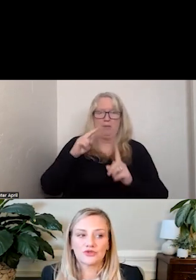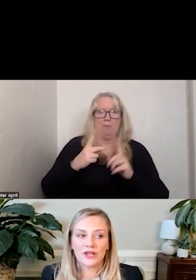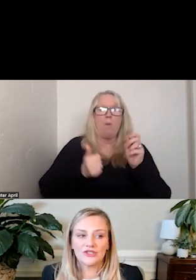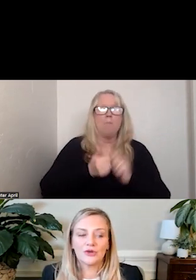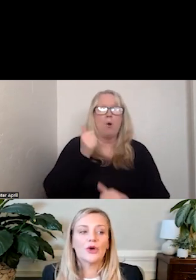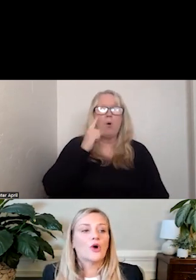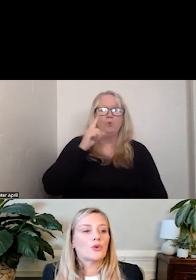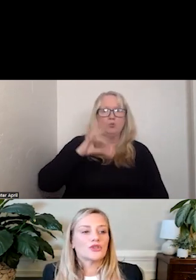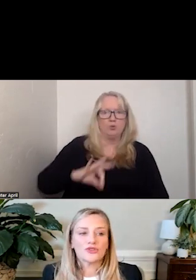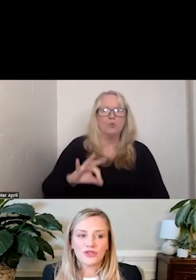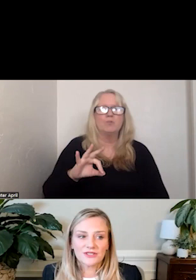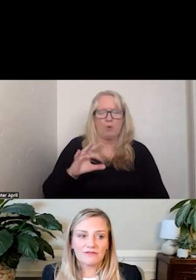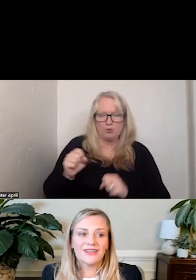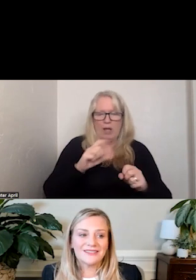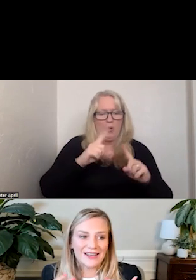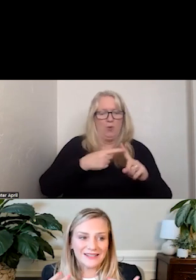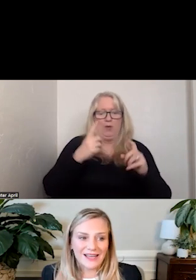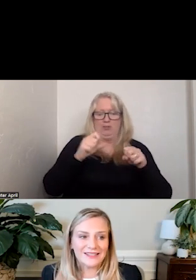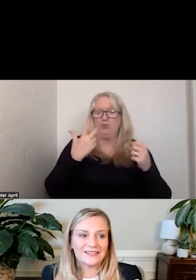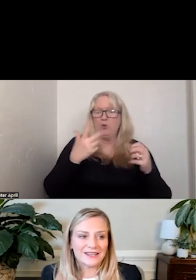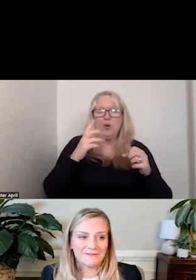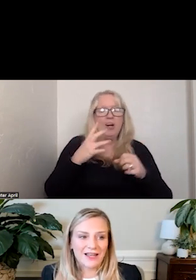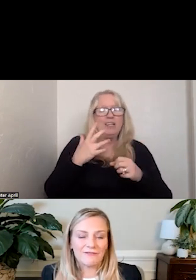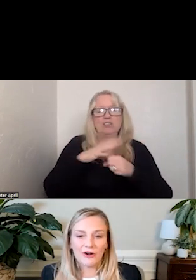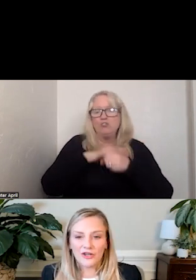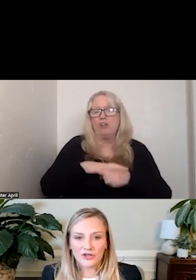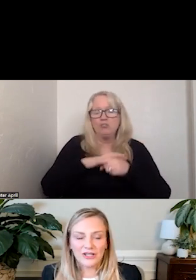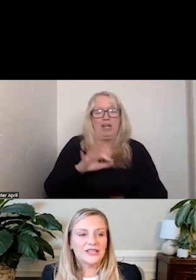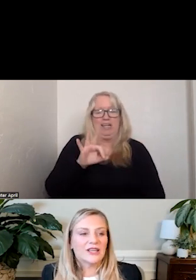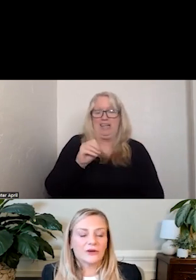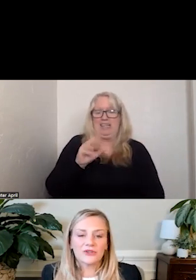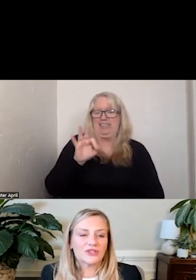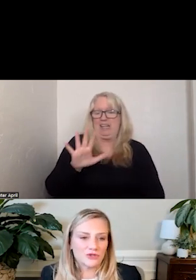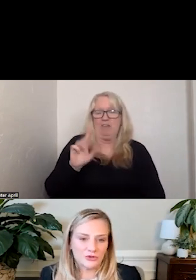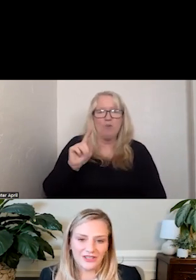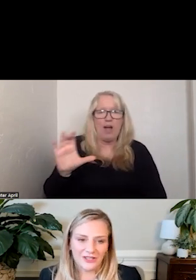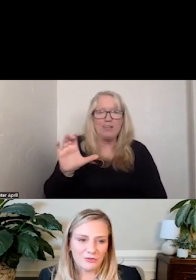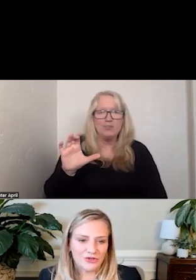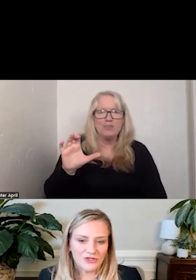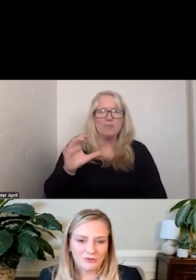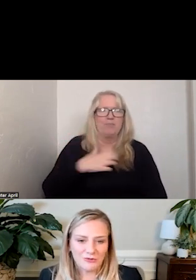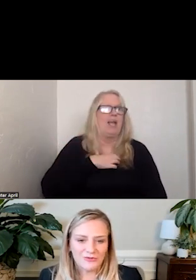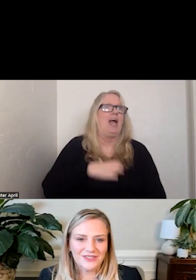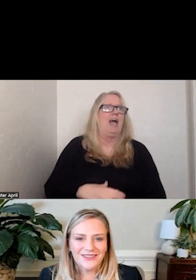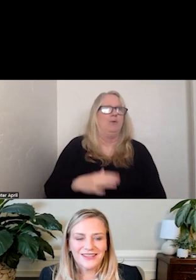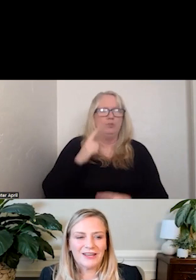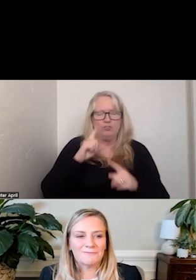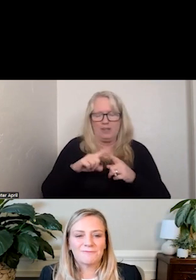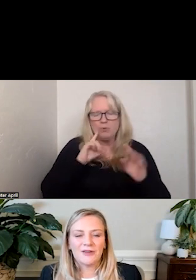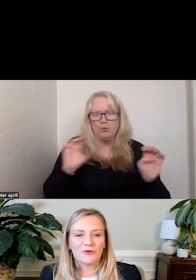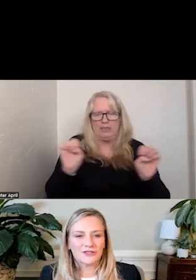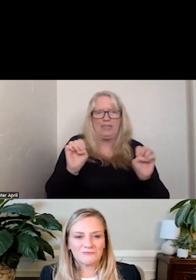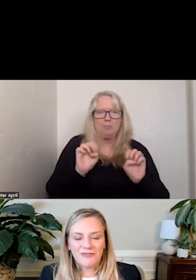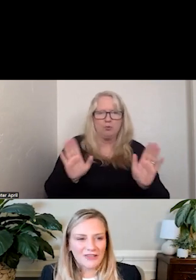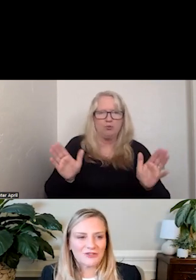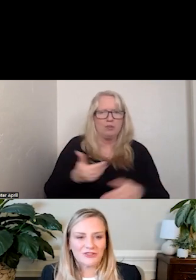useful strategy when your stress level is at a 90, 95, or 100. I wish they were doing it in emergency rooms.